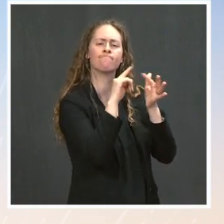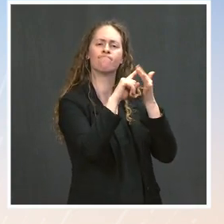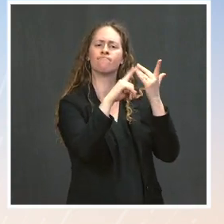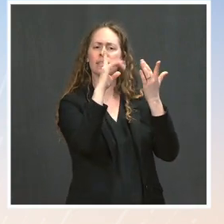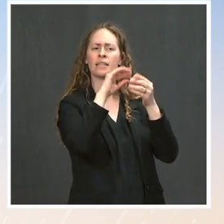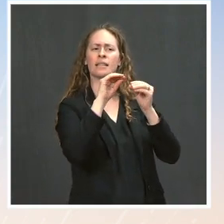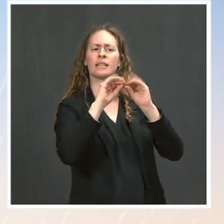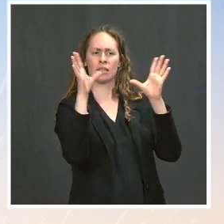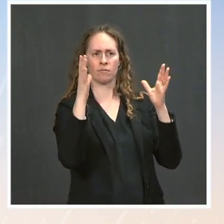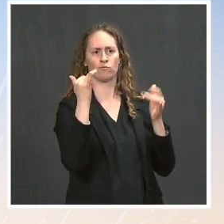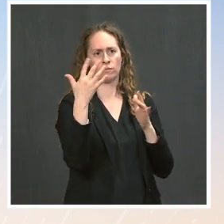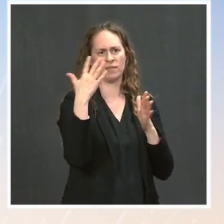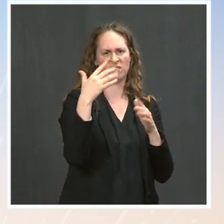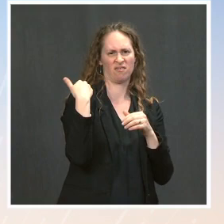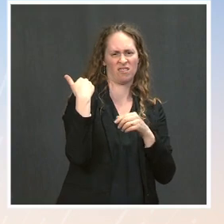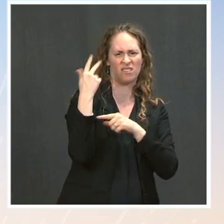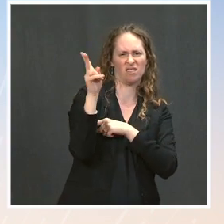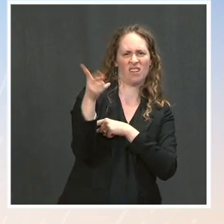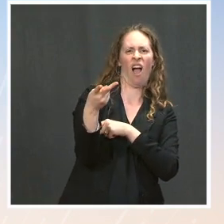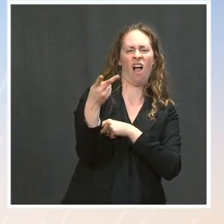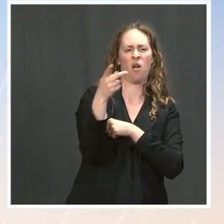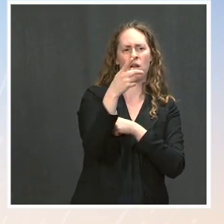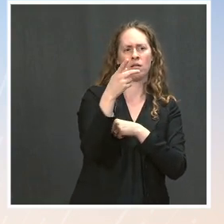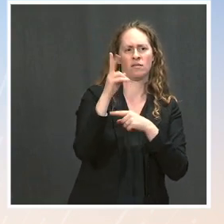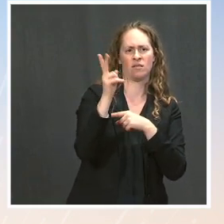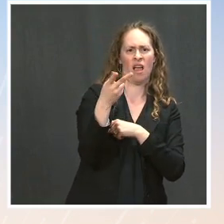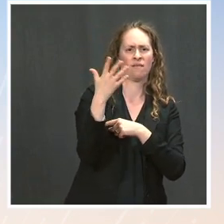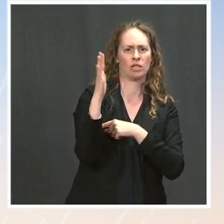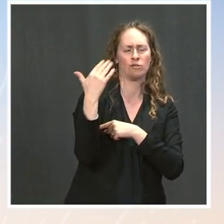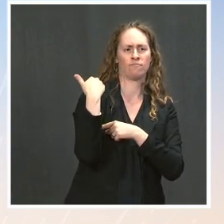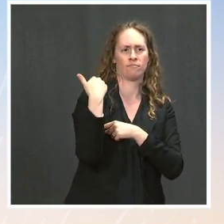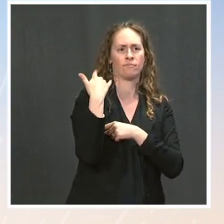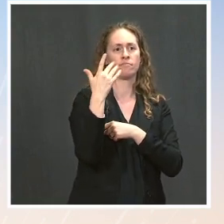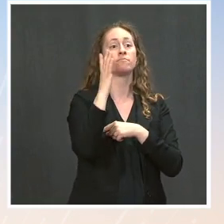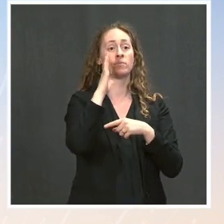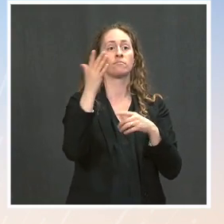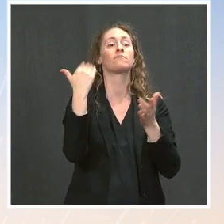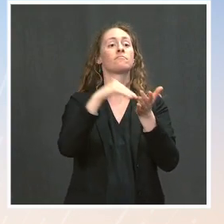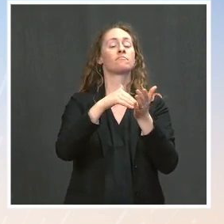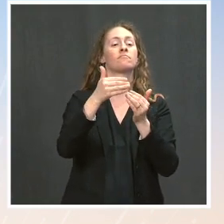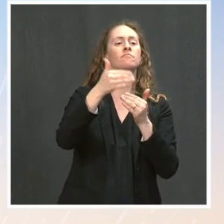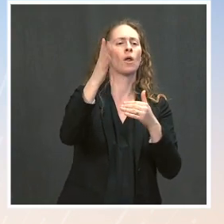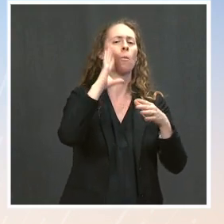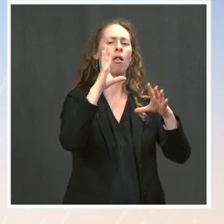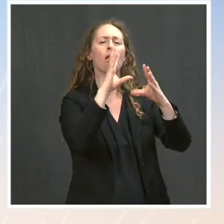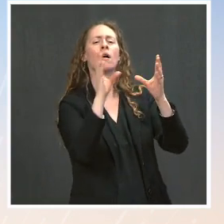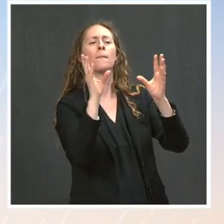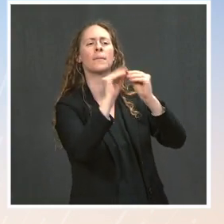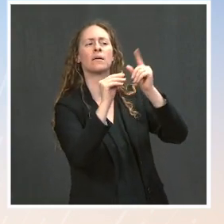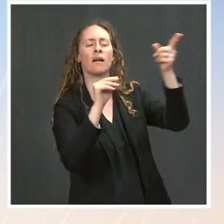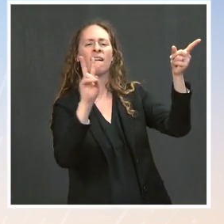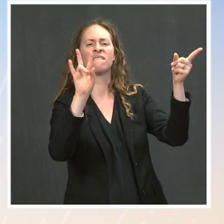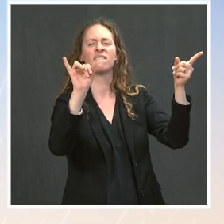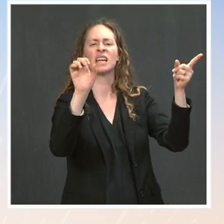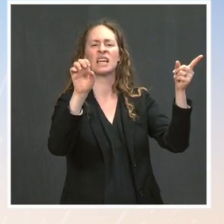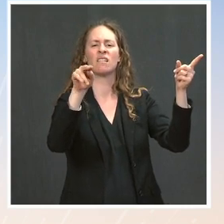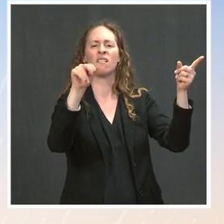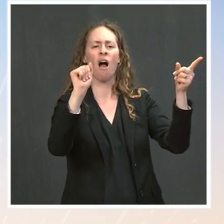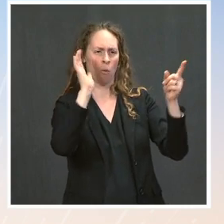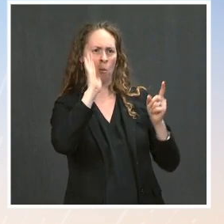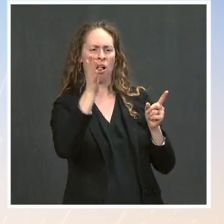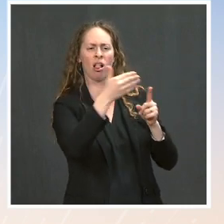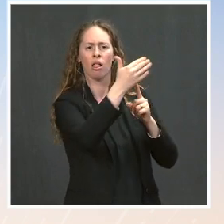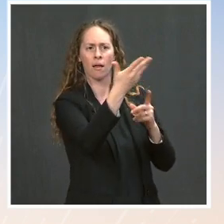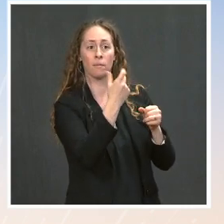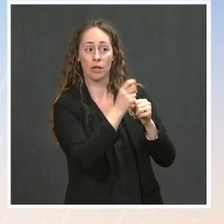will likely be multi-round negotiations in Vienna, and we will update them, I would expect, on those discussions and the progress being